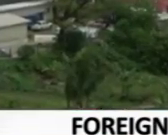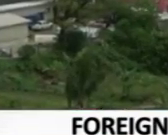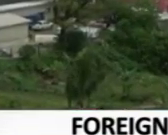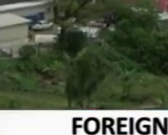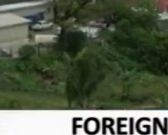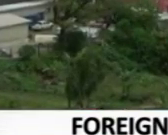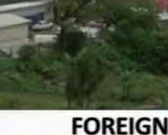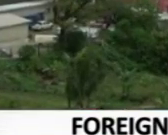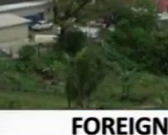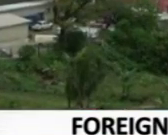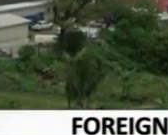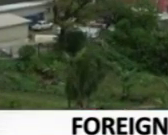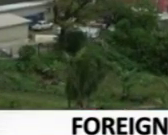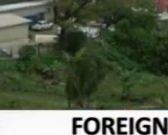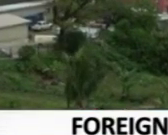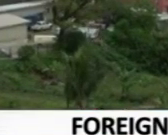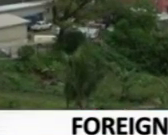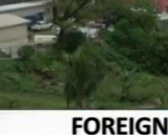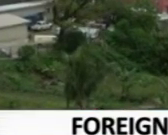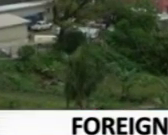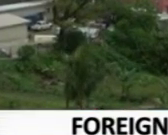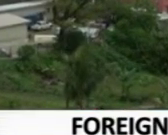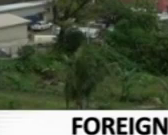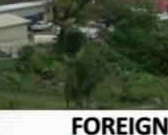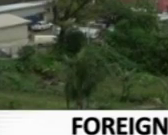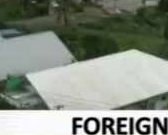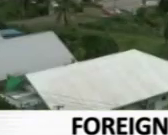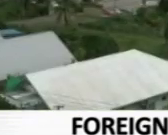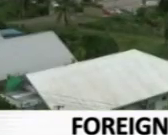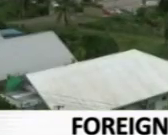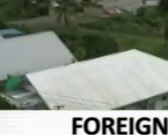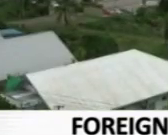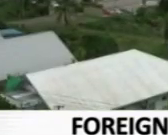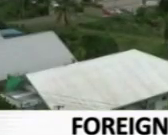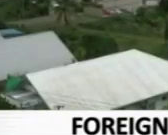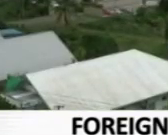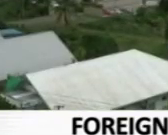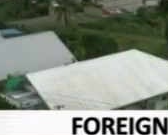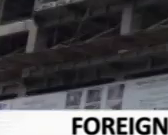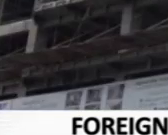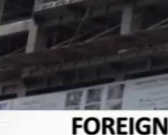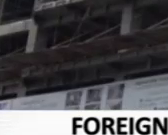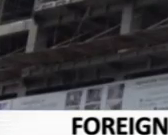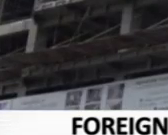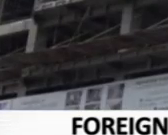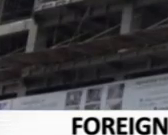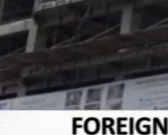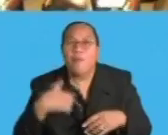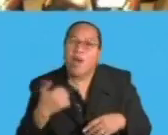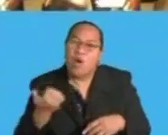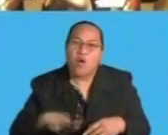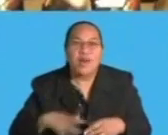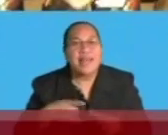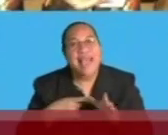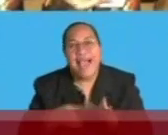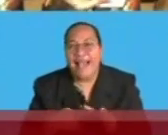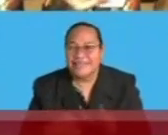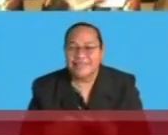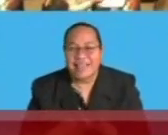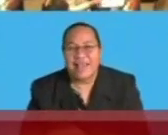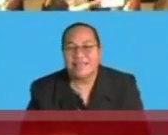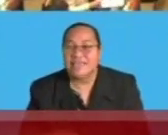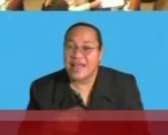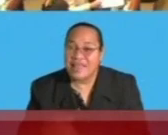2019-2020 financial year, and this is expected to increase by another 5% in the coming financial year. The foreign